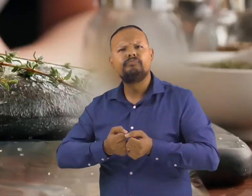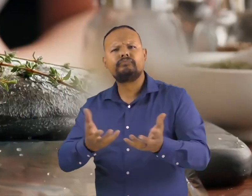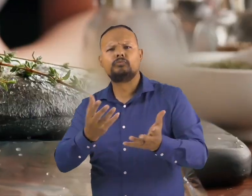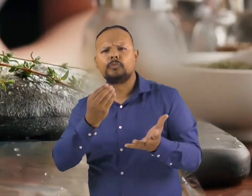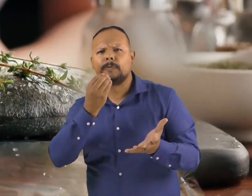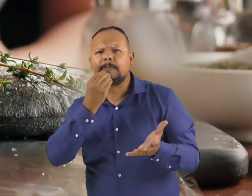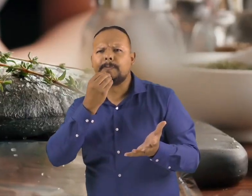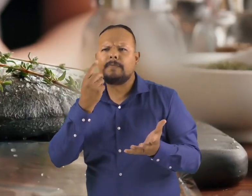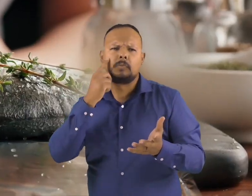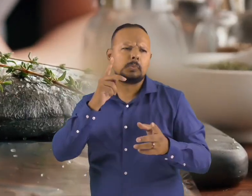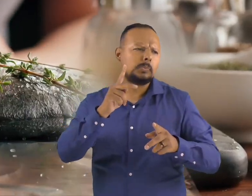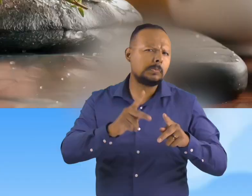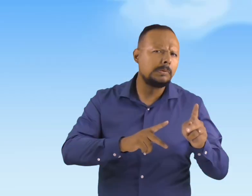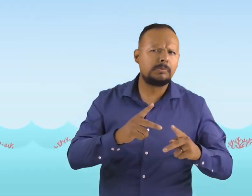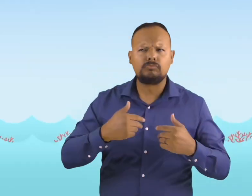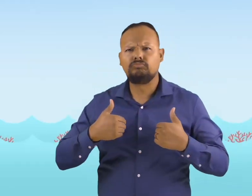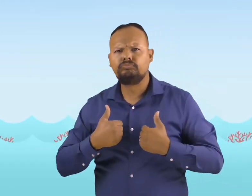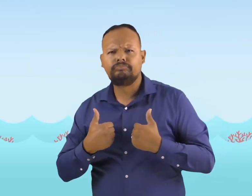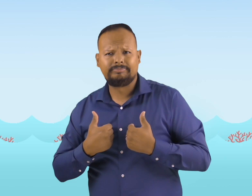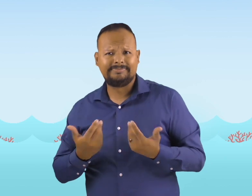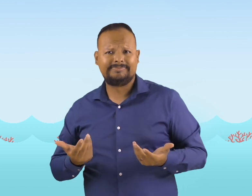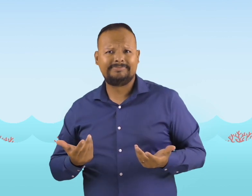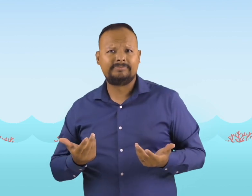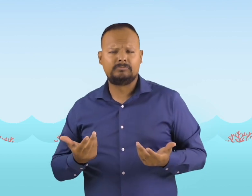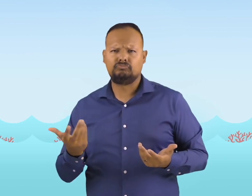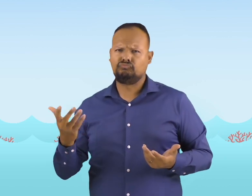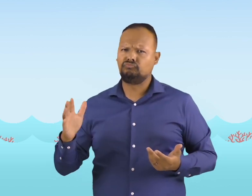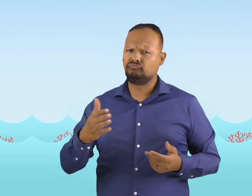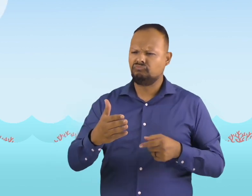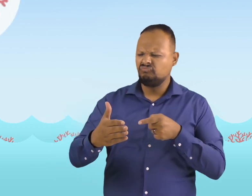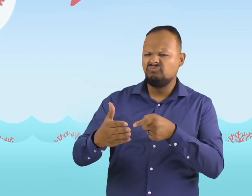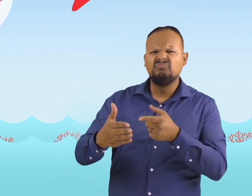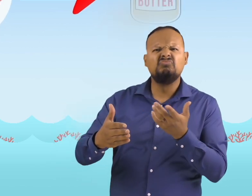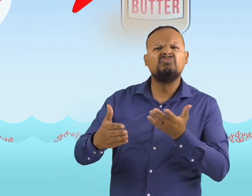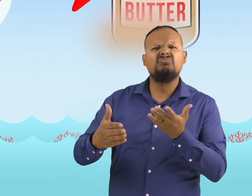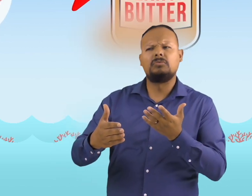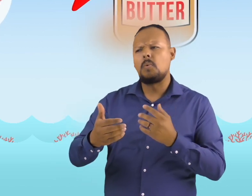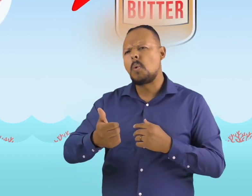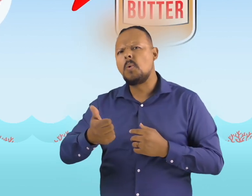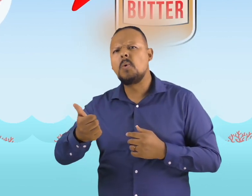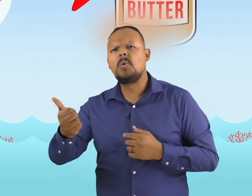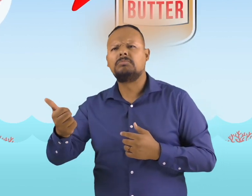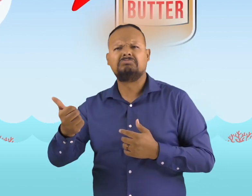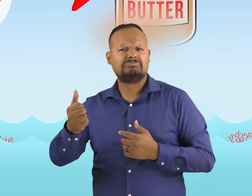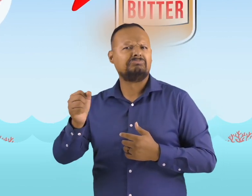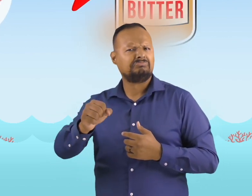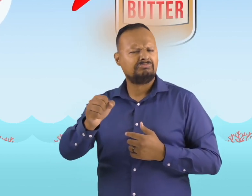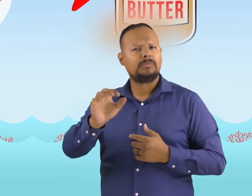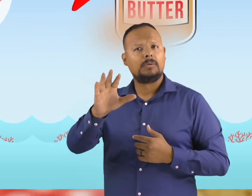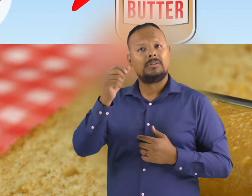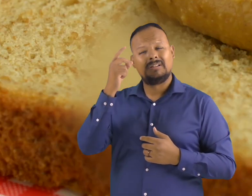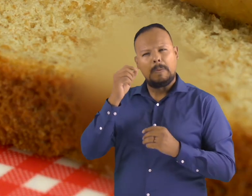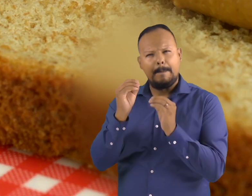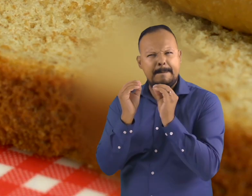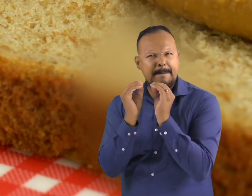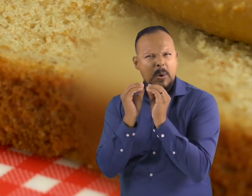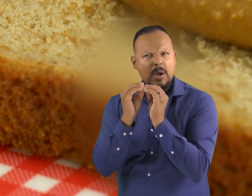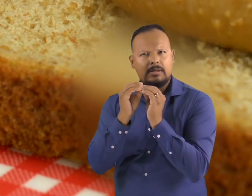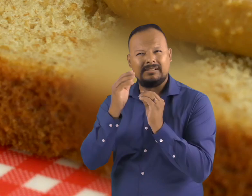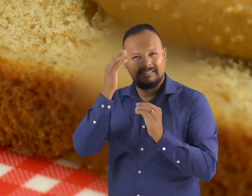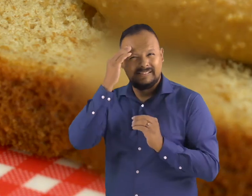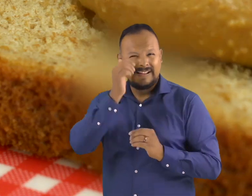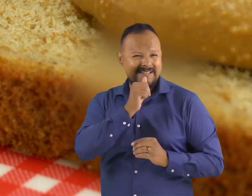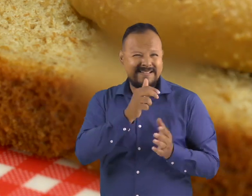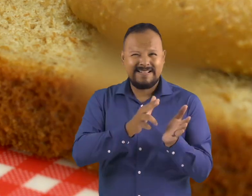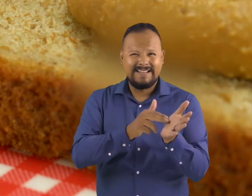And not just seafood. Here is an interesting fact. The ingredient that makes peanut butter easier to spread